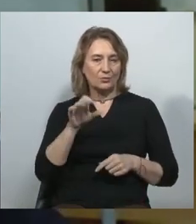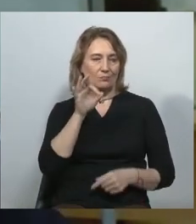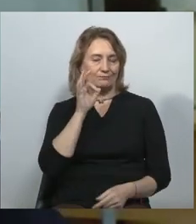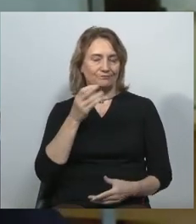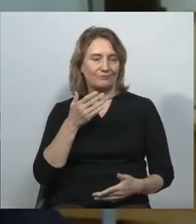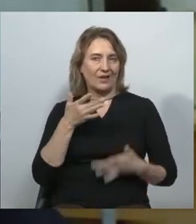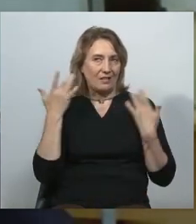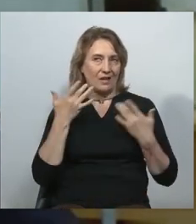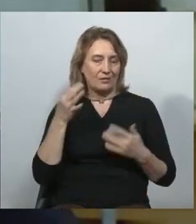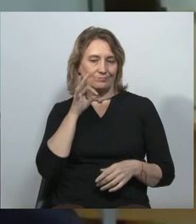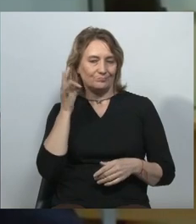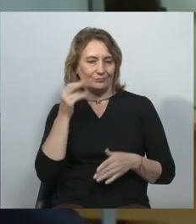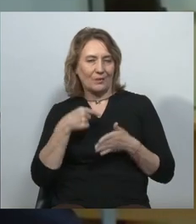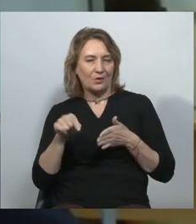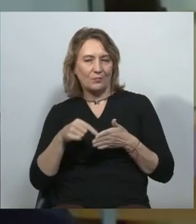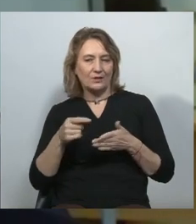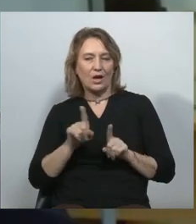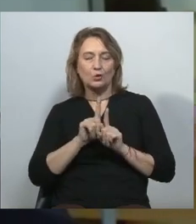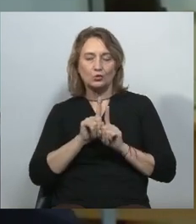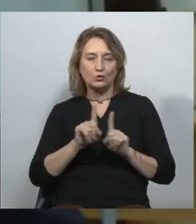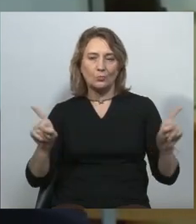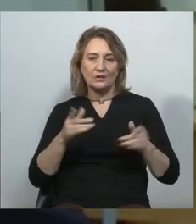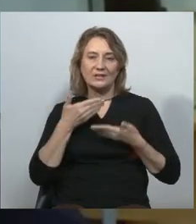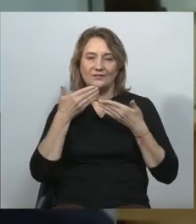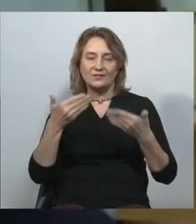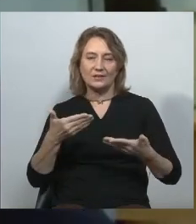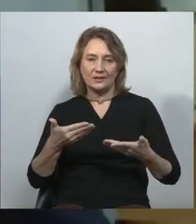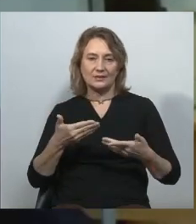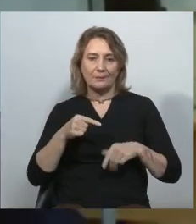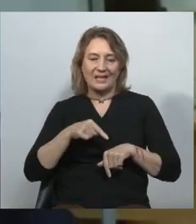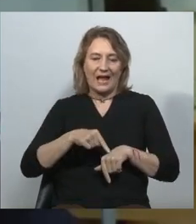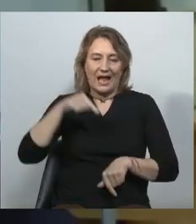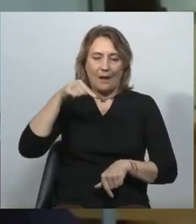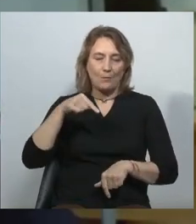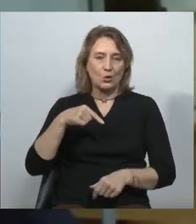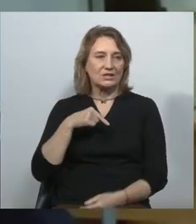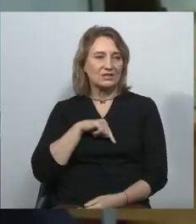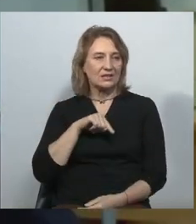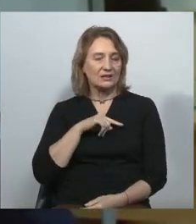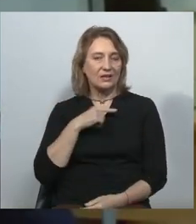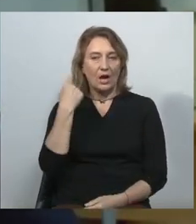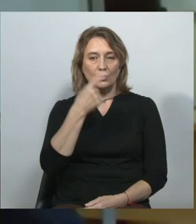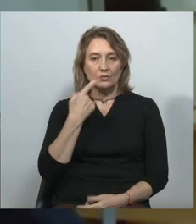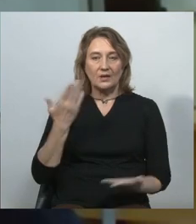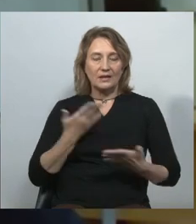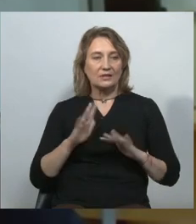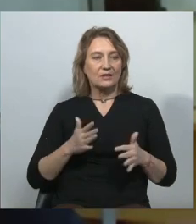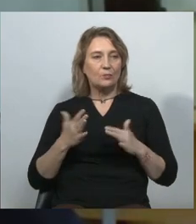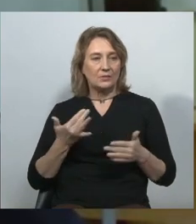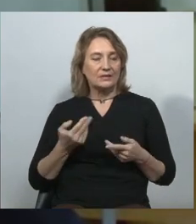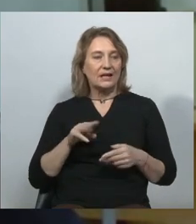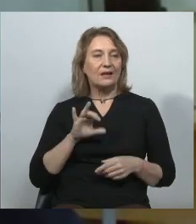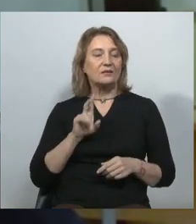being is easy to manipulate, especially if you appeal to emotions, to something